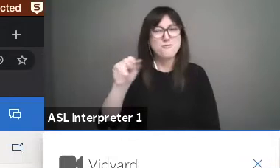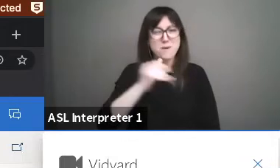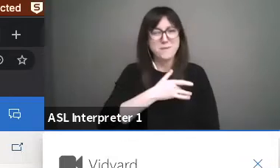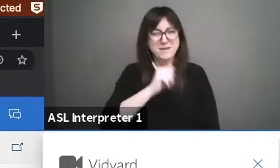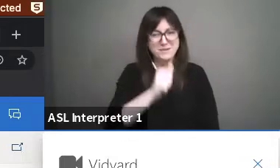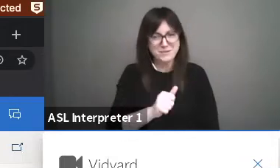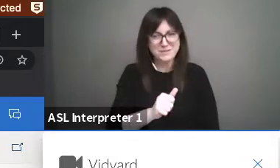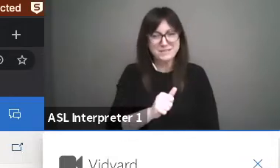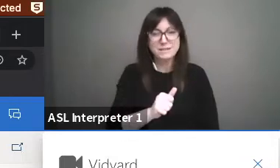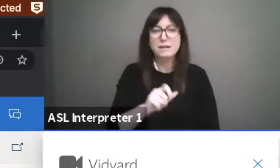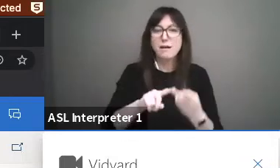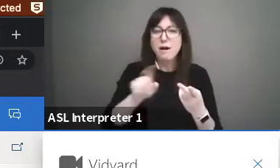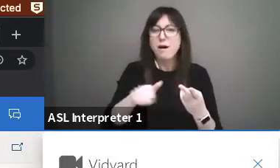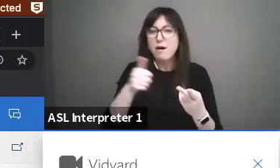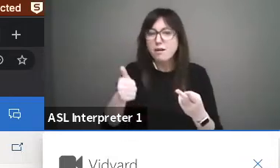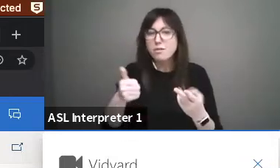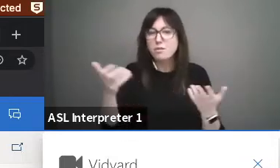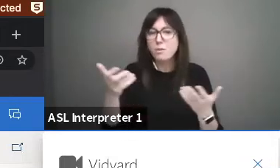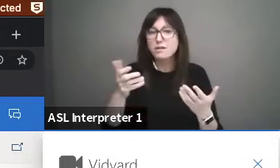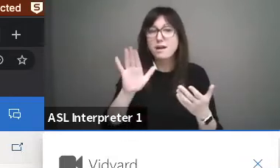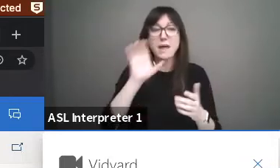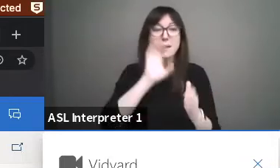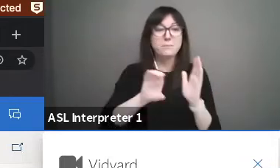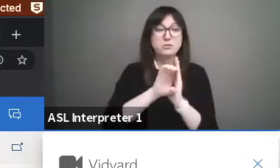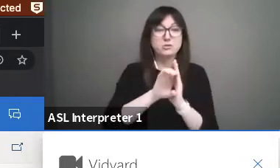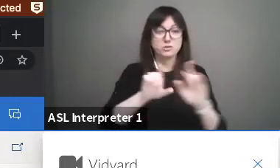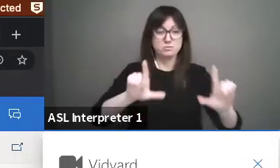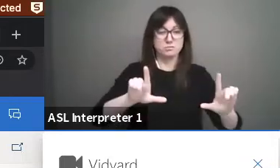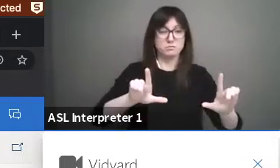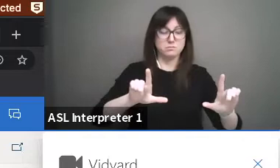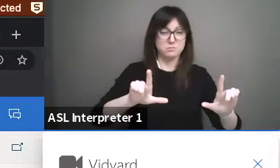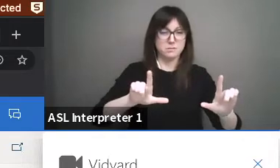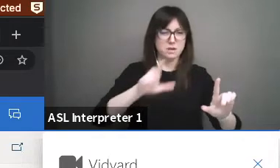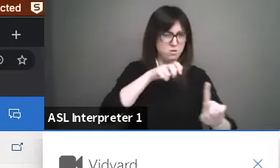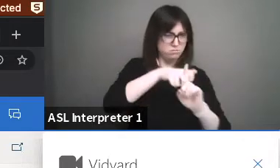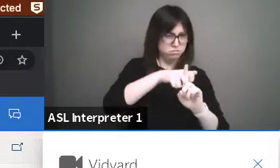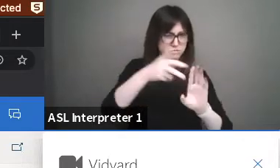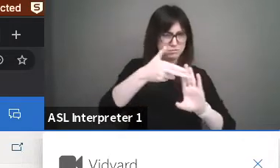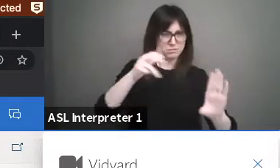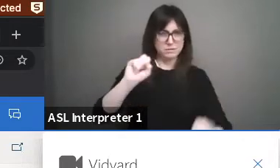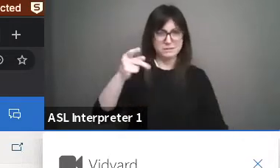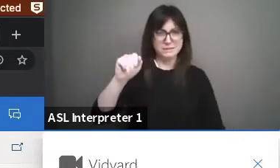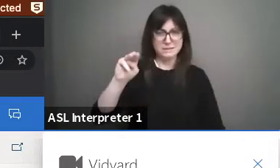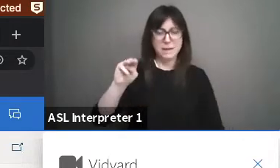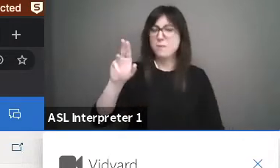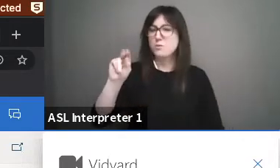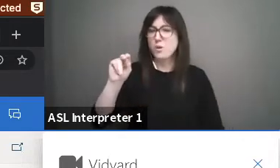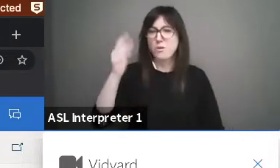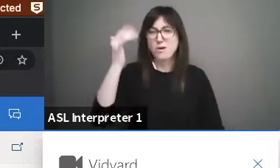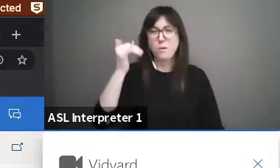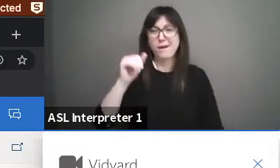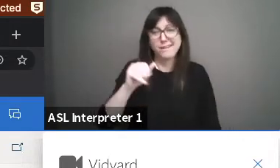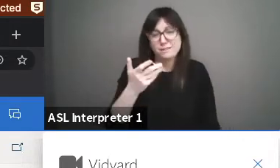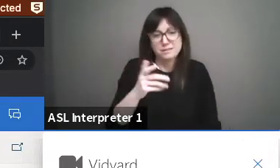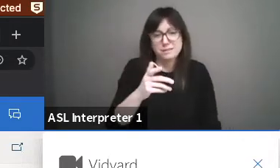Another thing to keep in mind is that this image won't get caught in spam as well. As we're not attaching any video in an